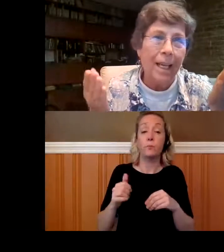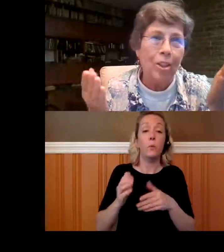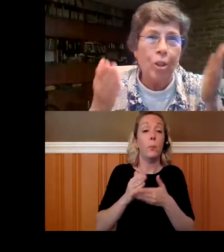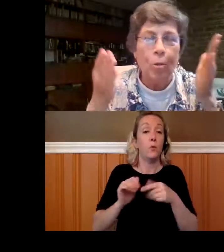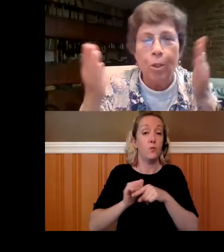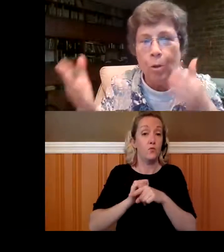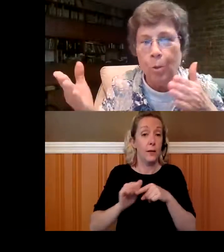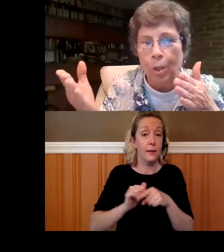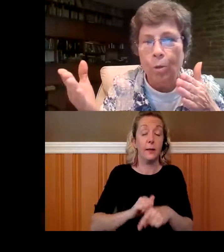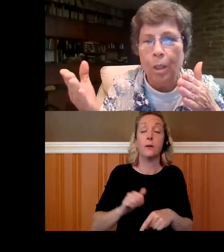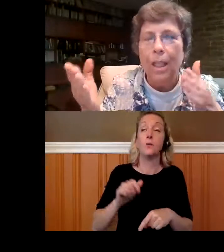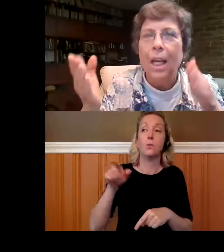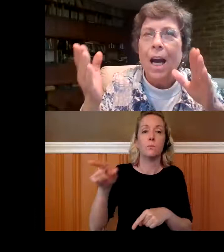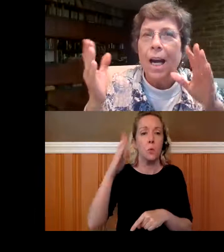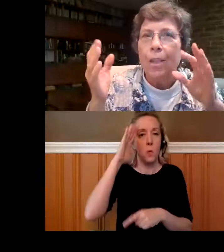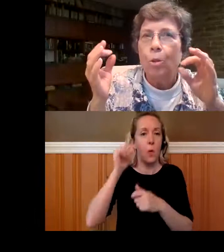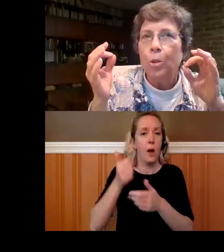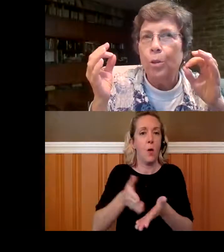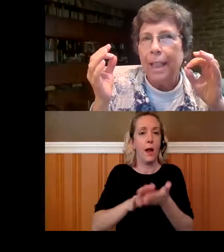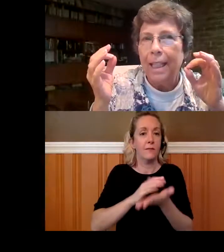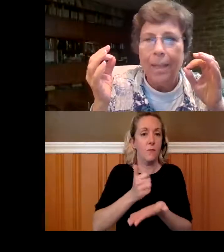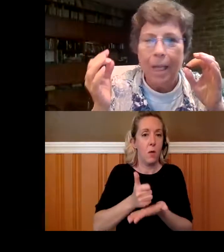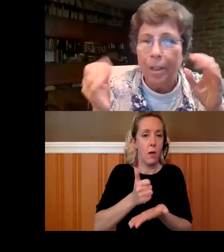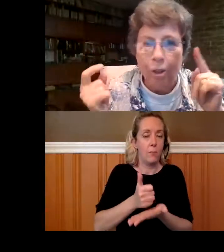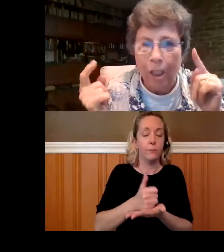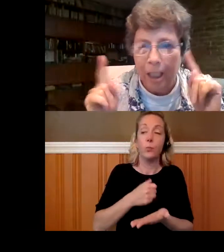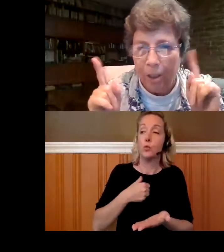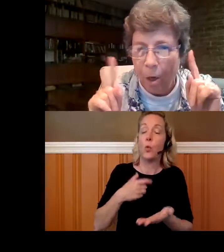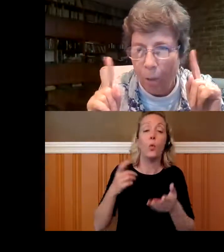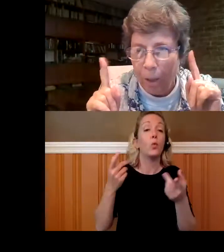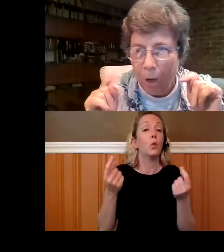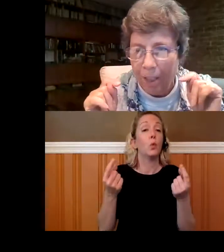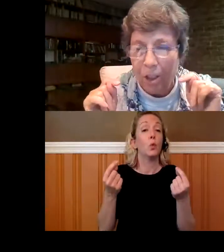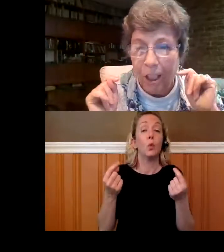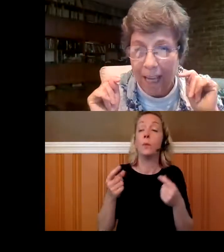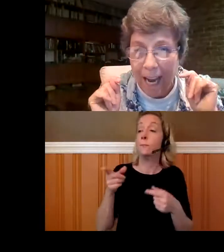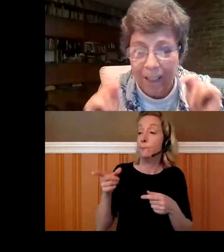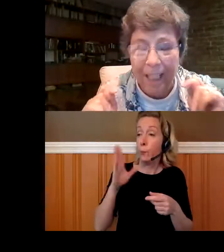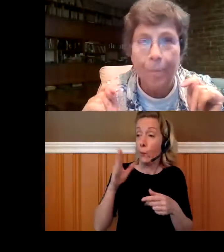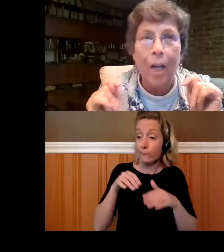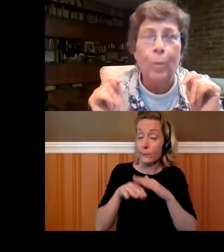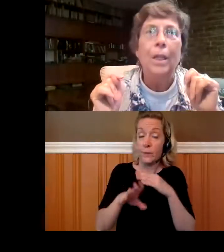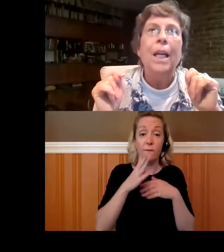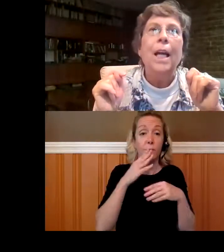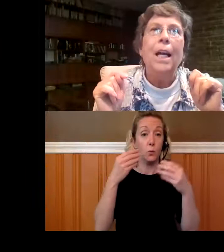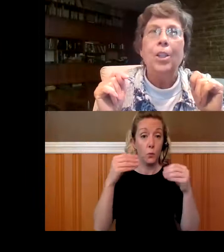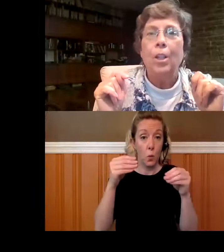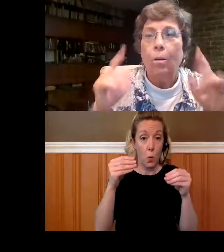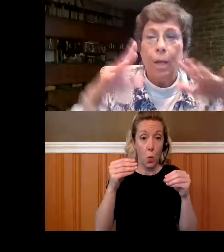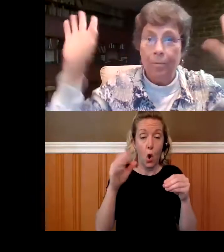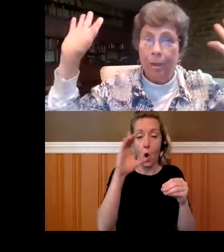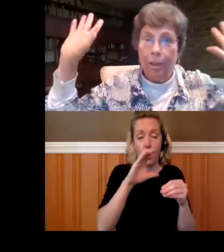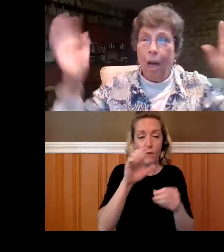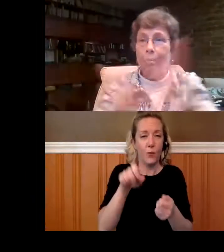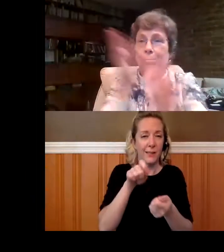I told her to get something. I knew she didn't know where it was, so she's going to have to get some help. And so I'm good to go. done. I'm just going to